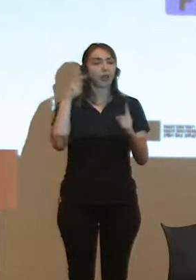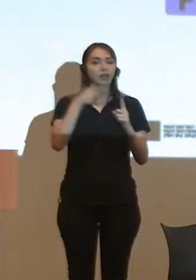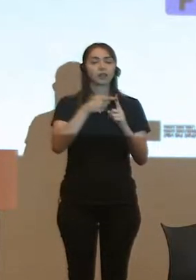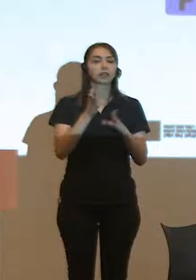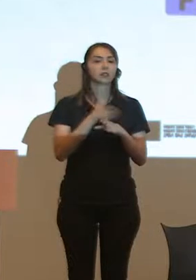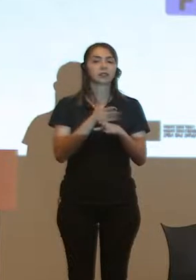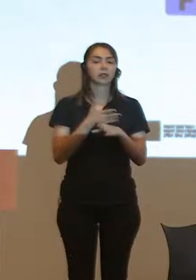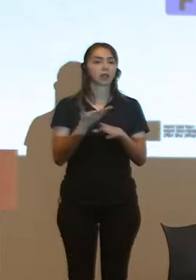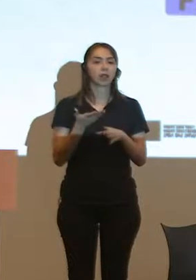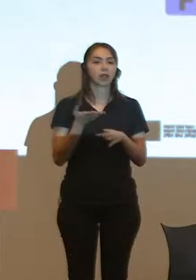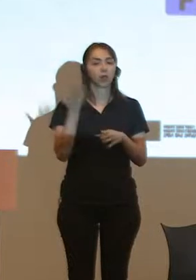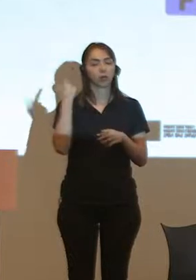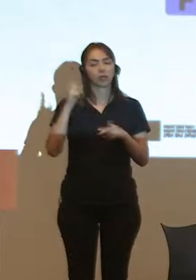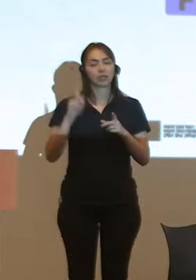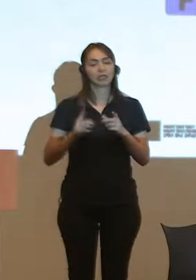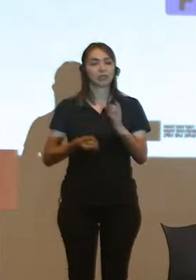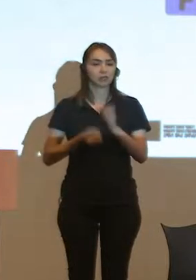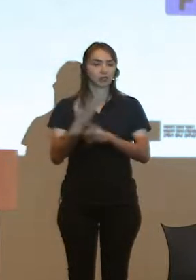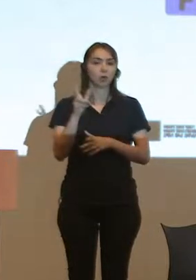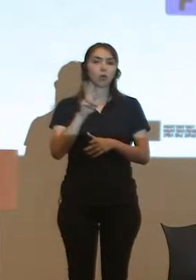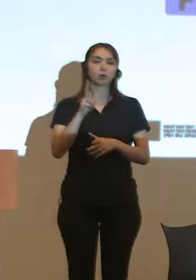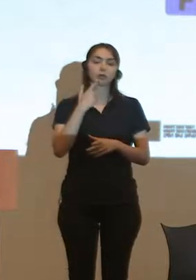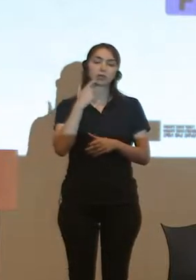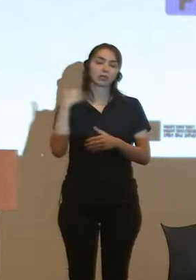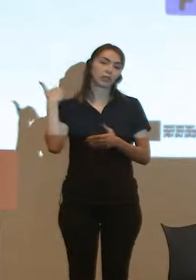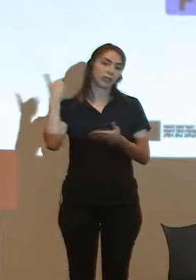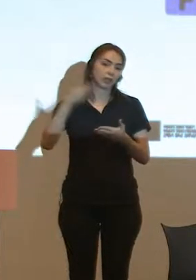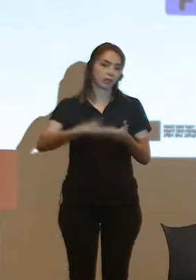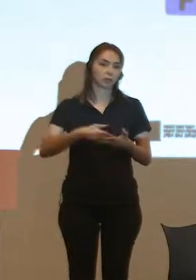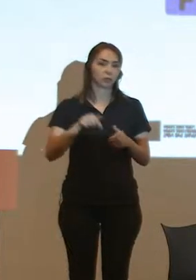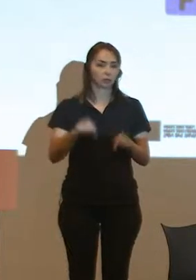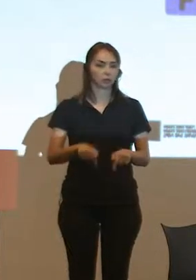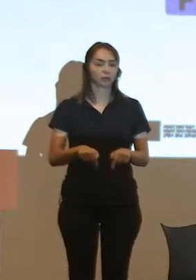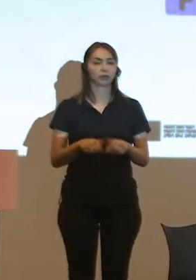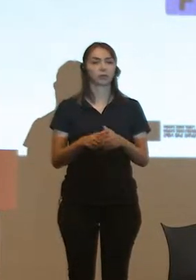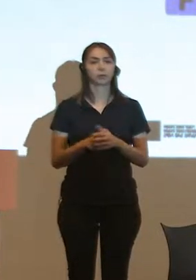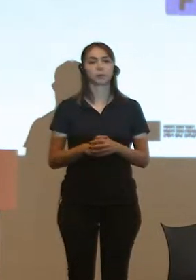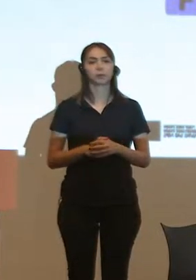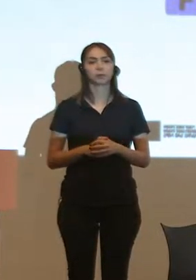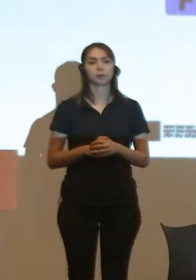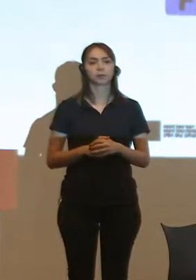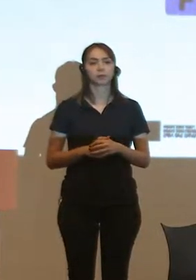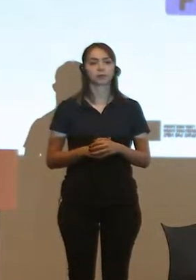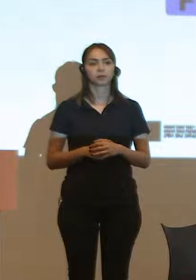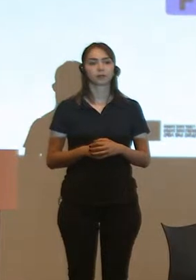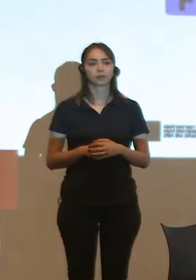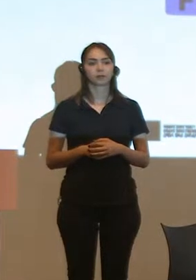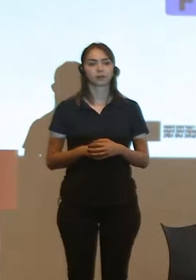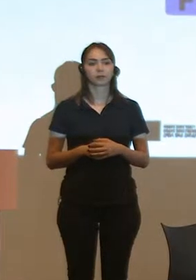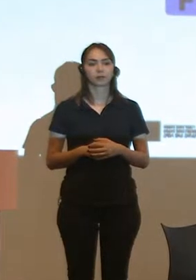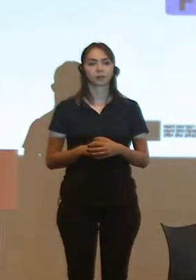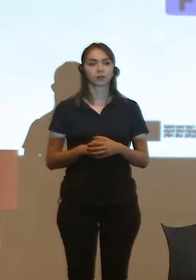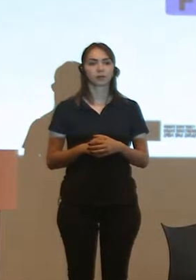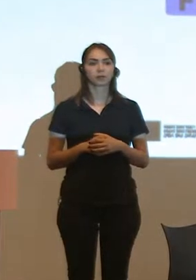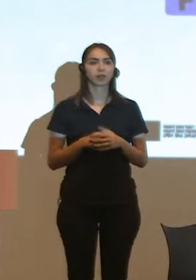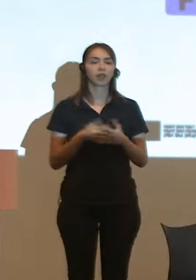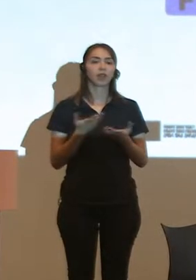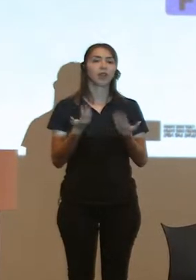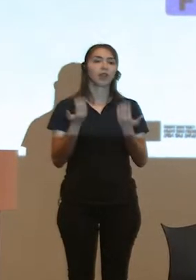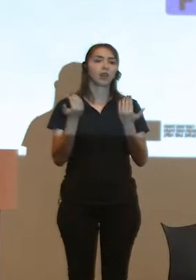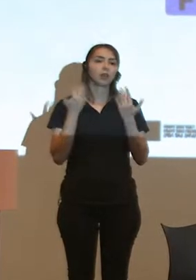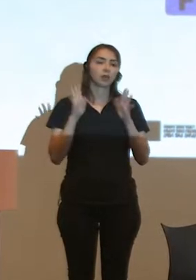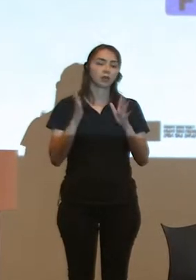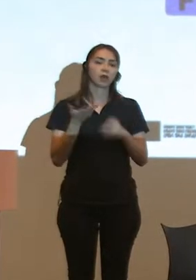foundation over 30 years ago to protect the rights of asylum seekers and refugees which of course was fundamental during the